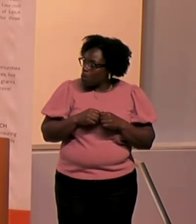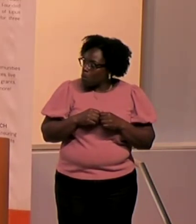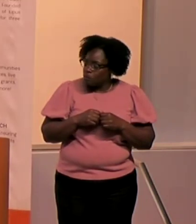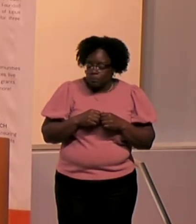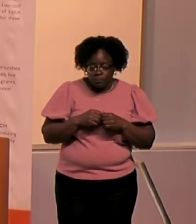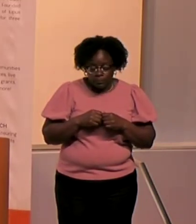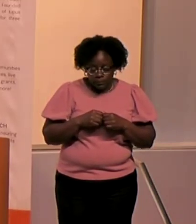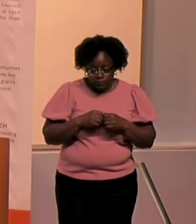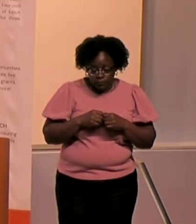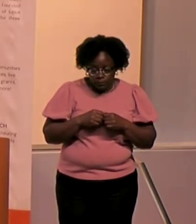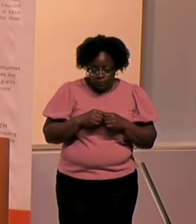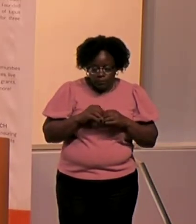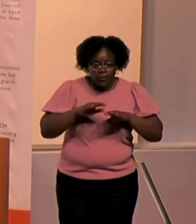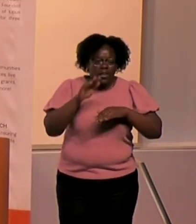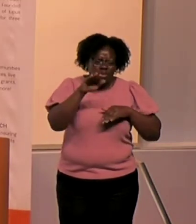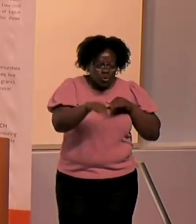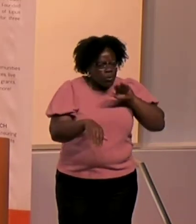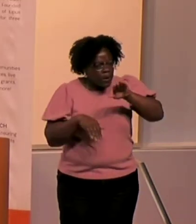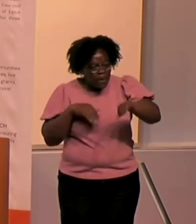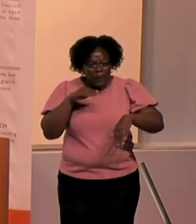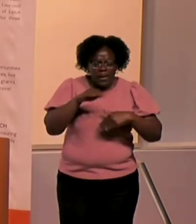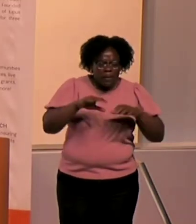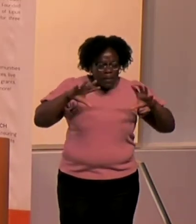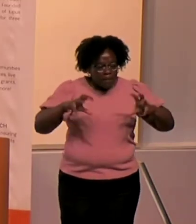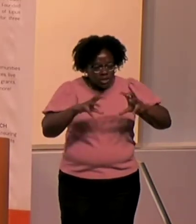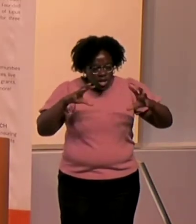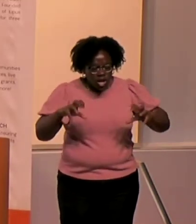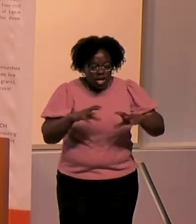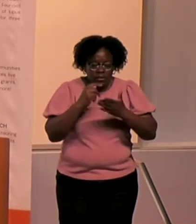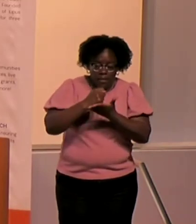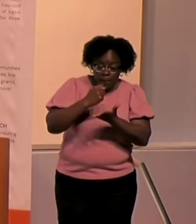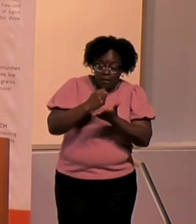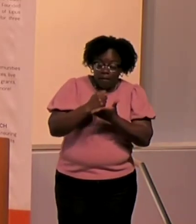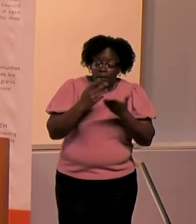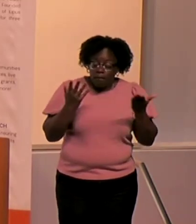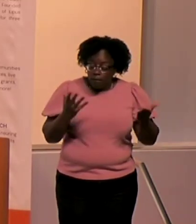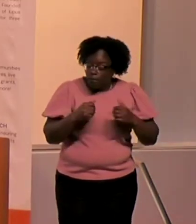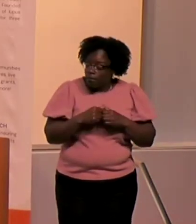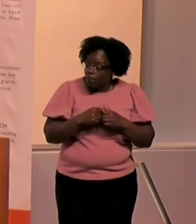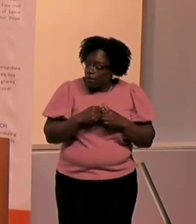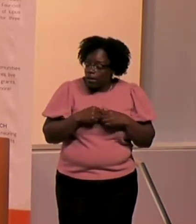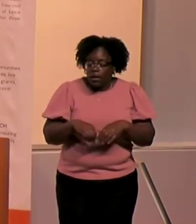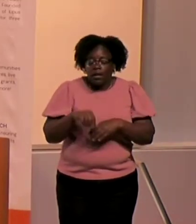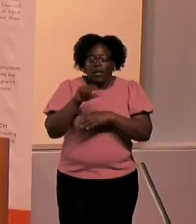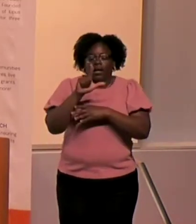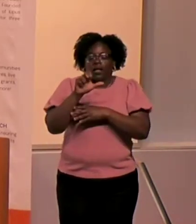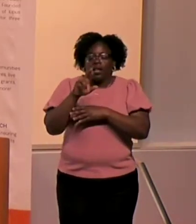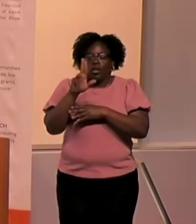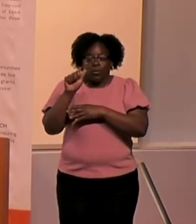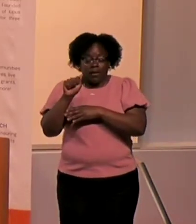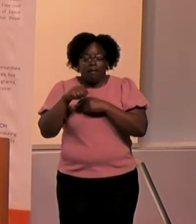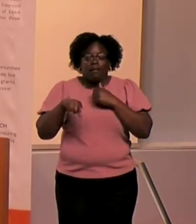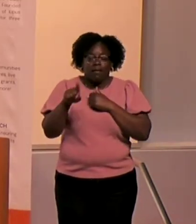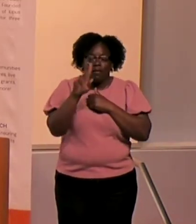So I had to take a lot of swimming and doing massage therapy. I was on Lyrica for